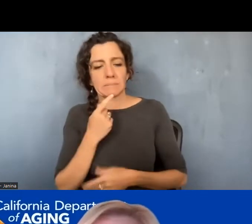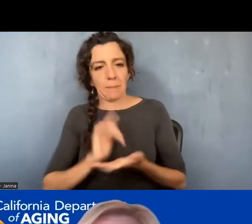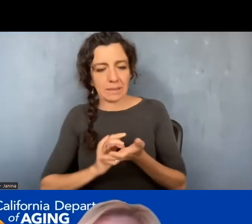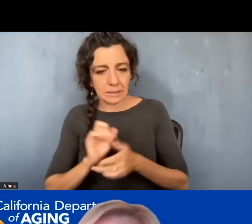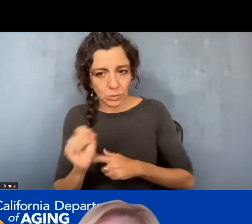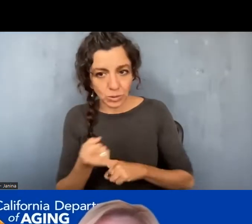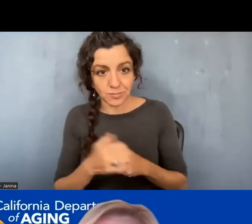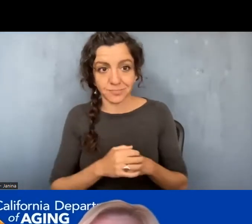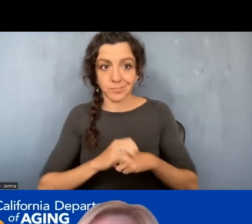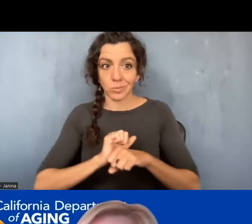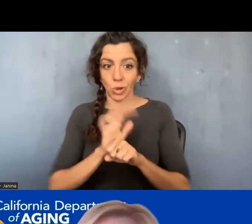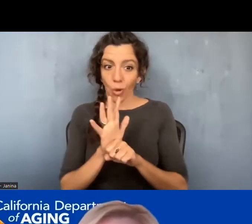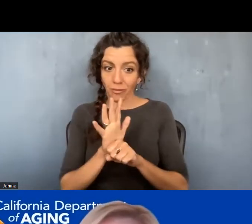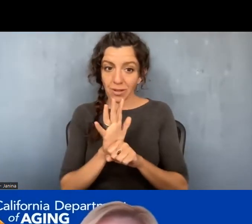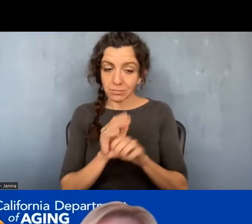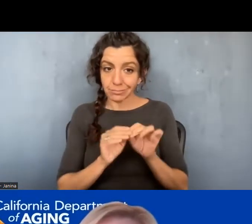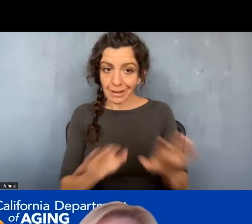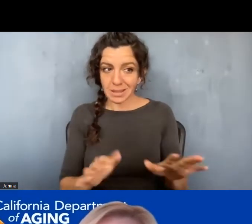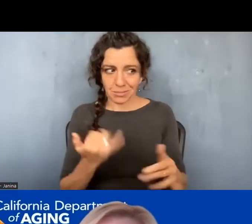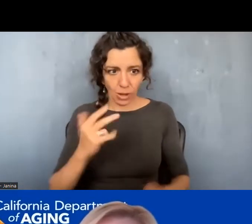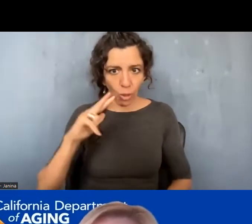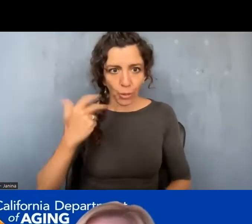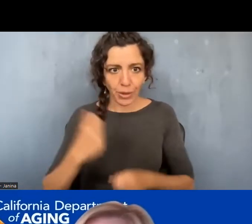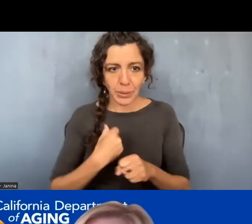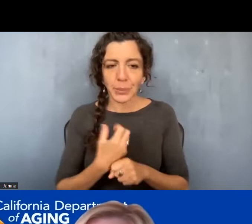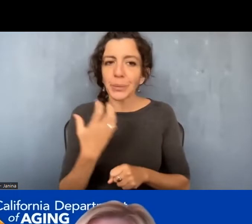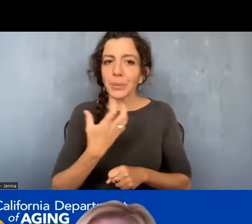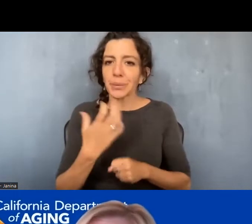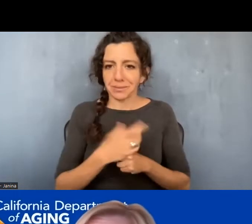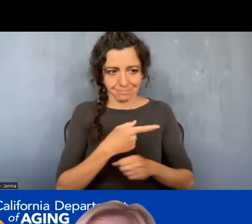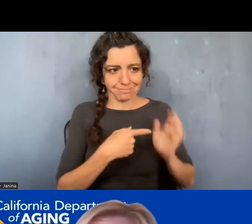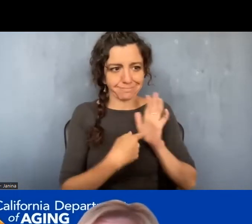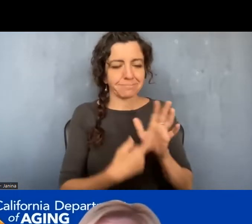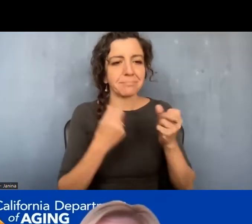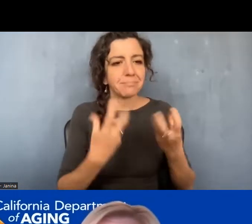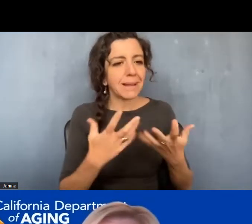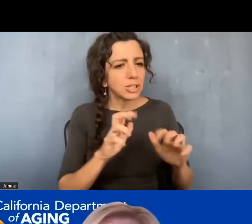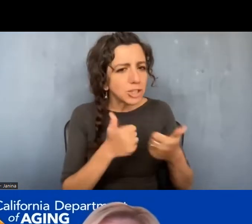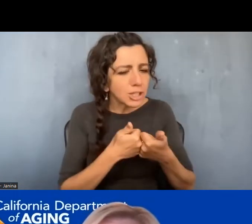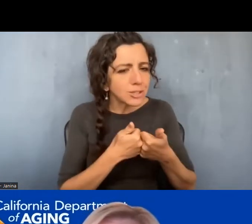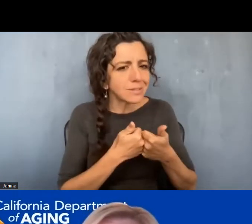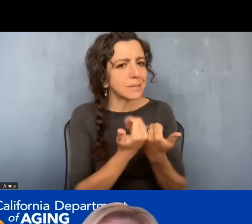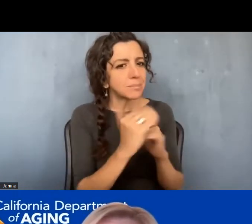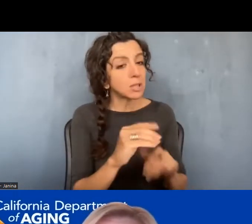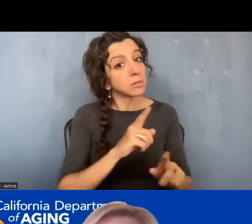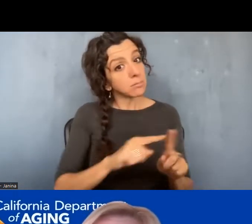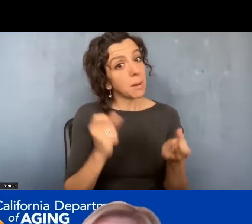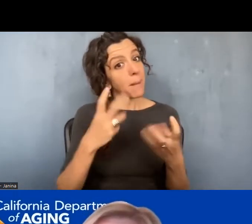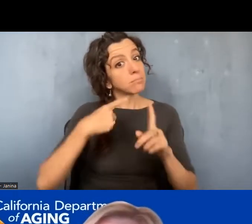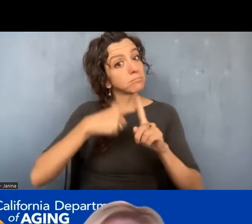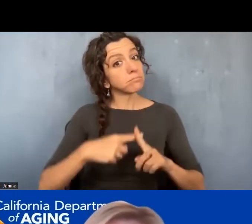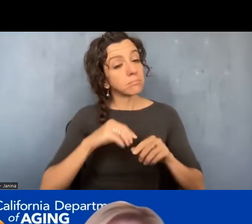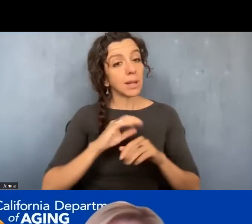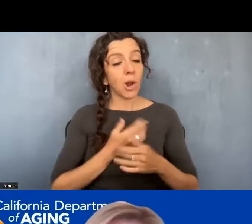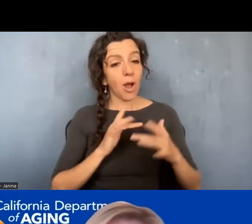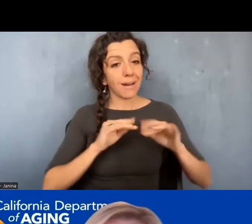pandemic, now in its 3rd year, has exposed a number of challenges and limitations and strengths in our network. We also